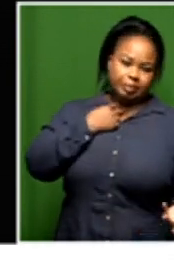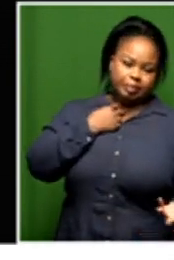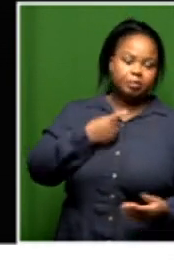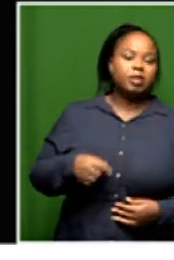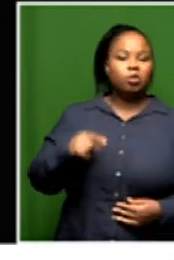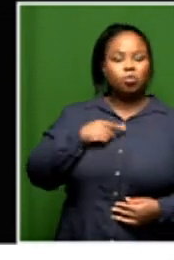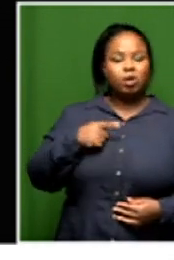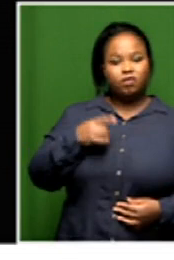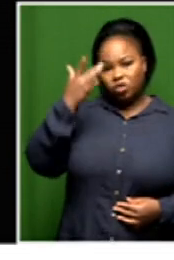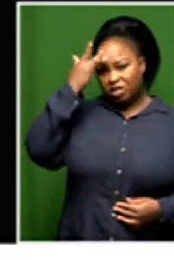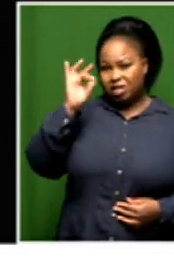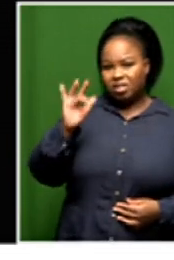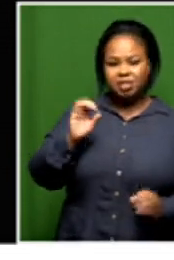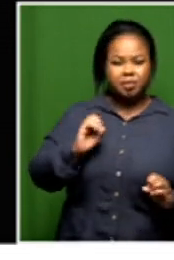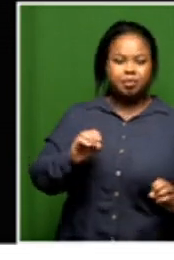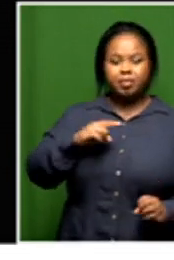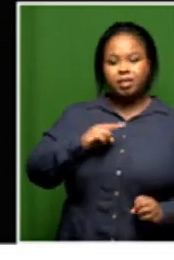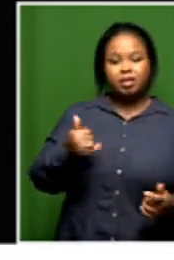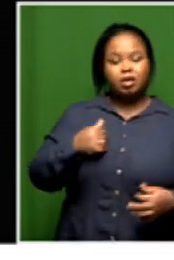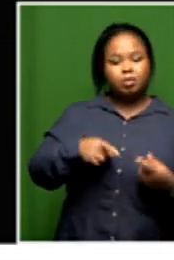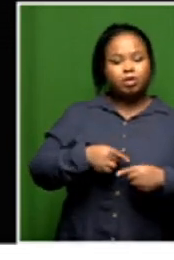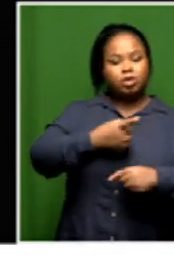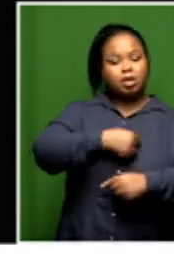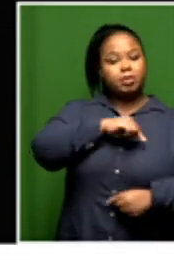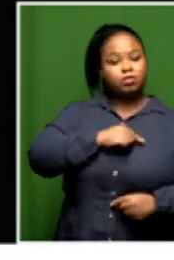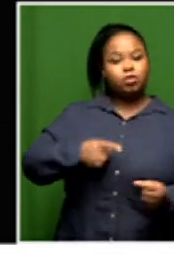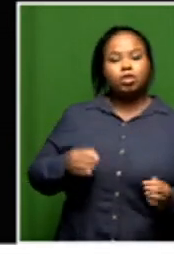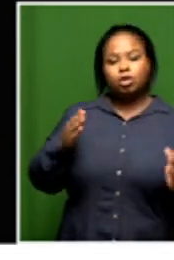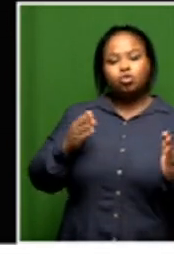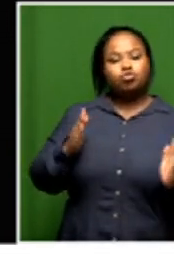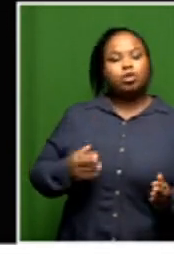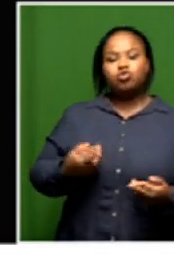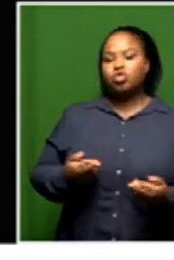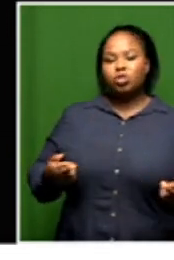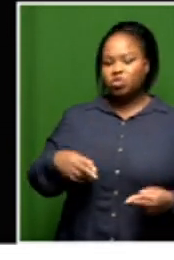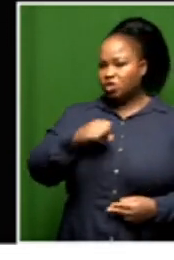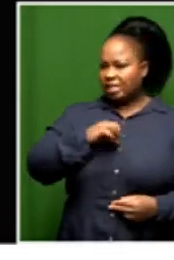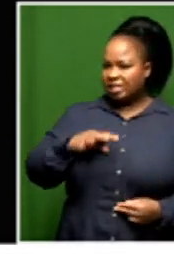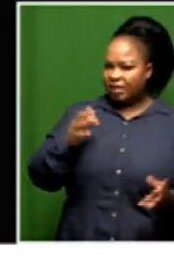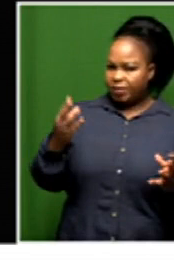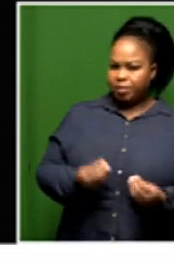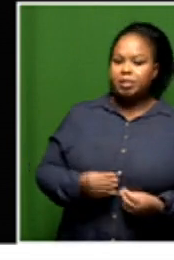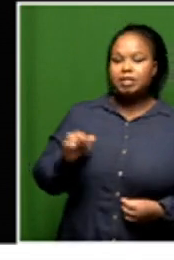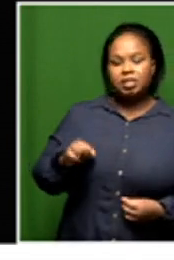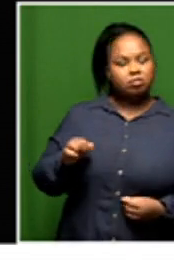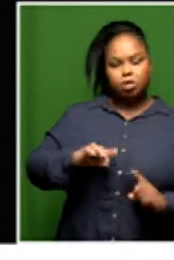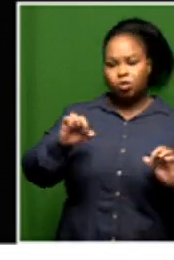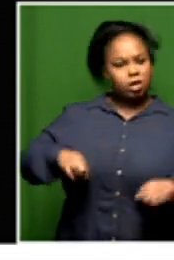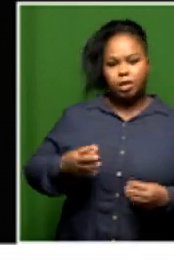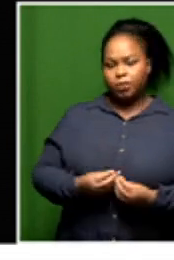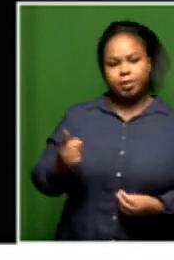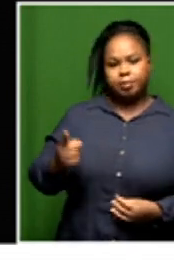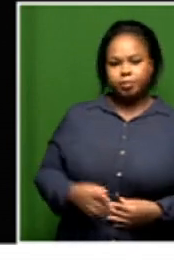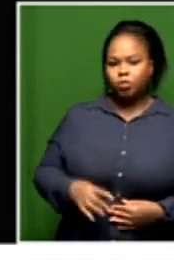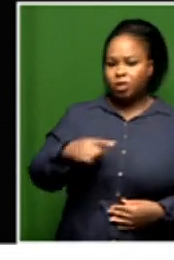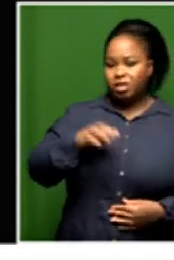terms of intelligence. But with regards to lack of capacity of human resources, I do not think I agree with him. There are